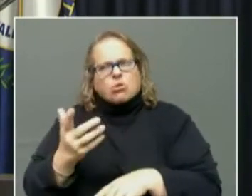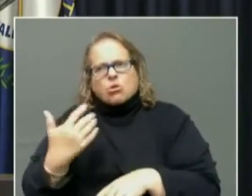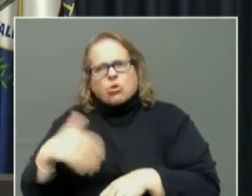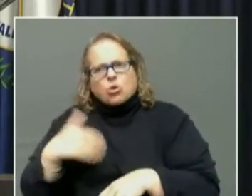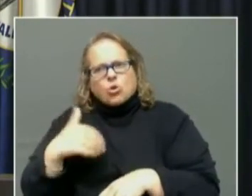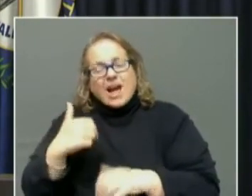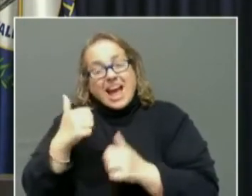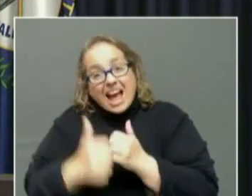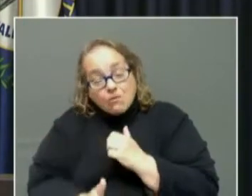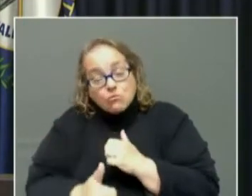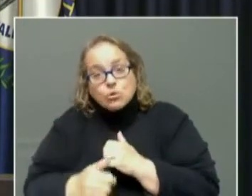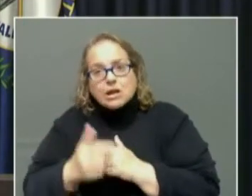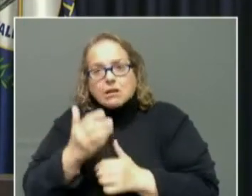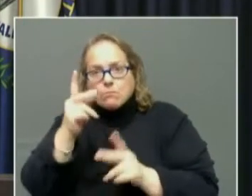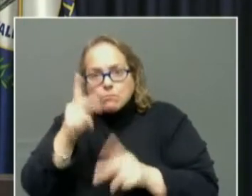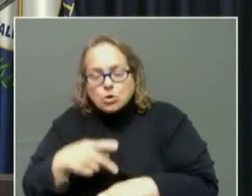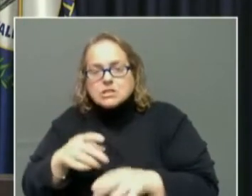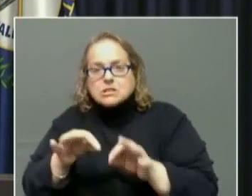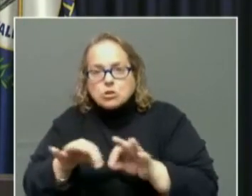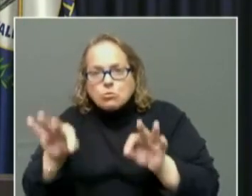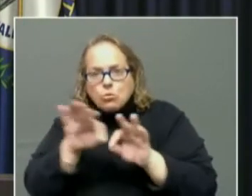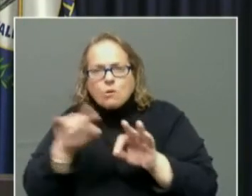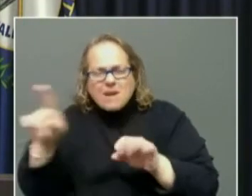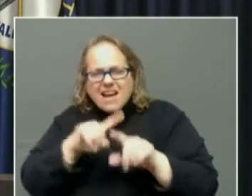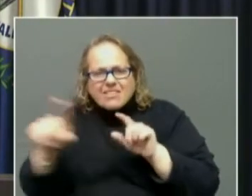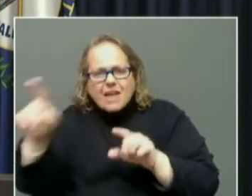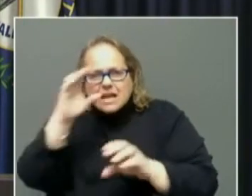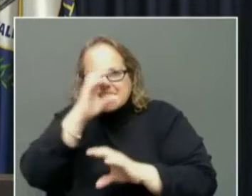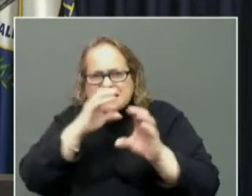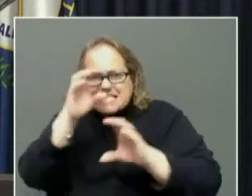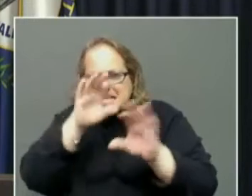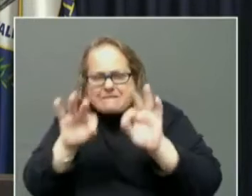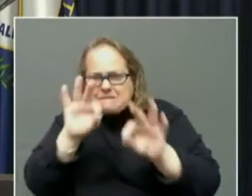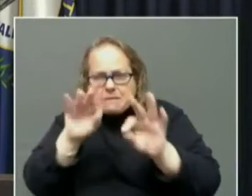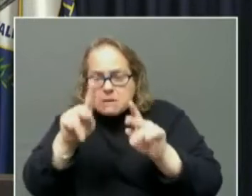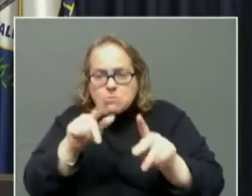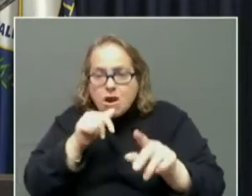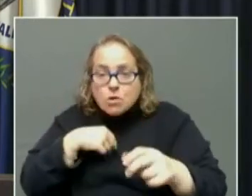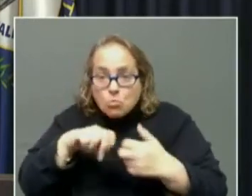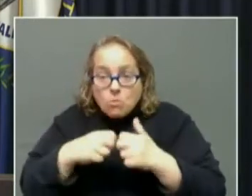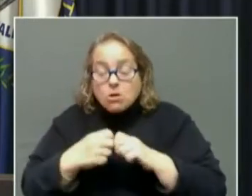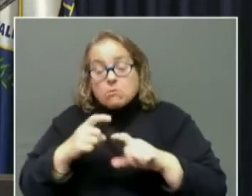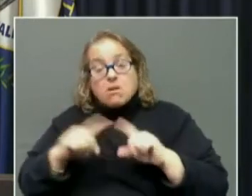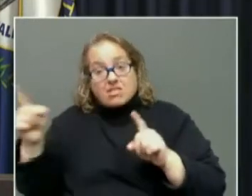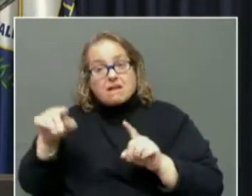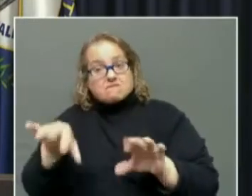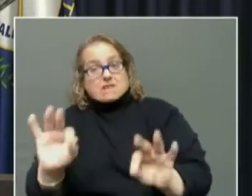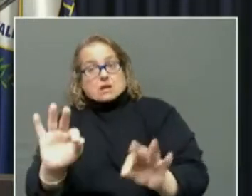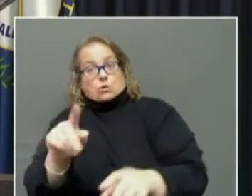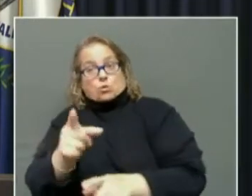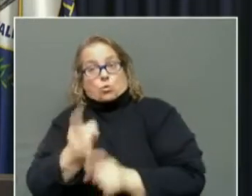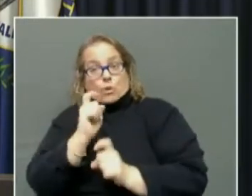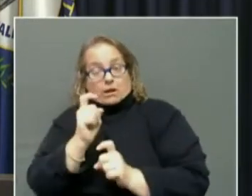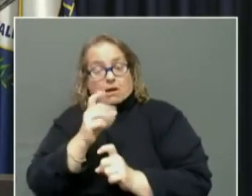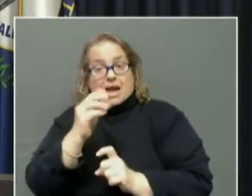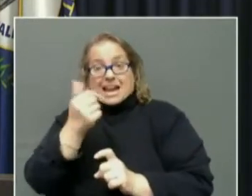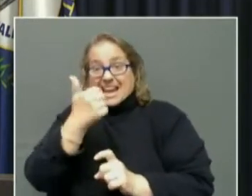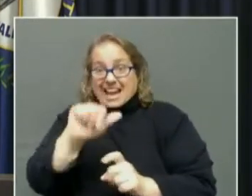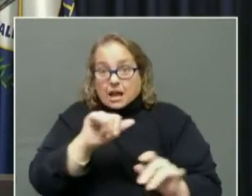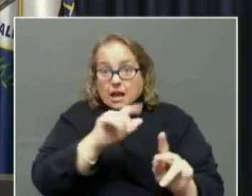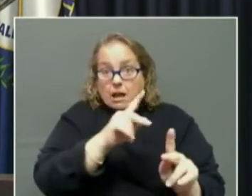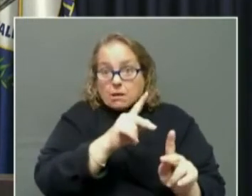important and every person is critical. But in this case, they found it quick. And when they saw any similarity of a pattern with what they saw